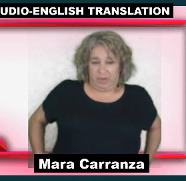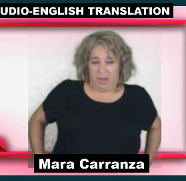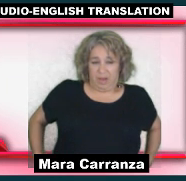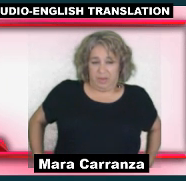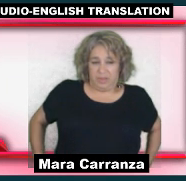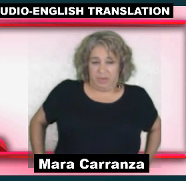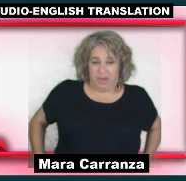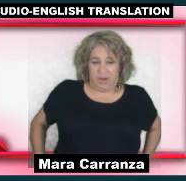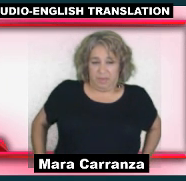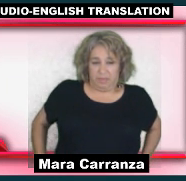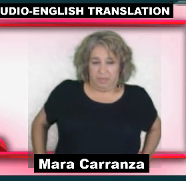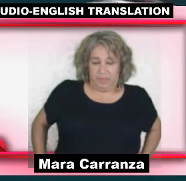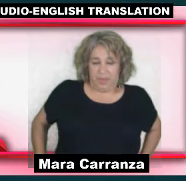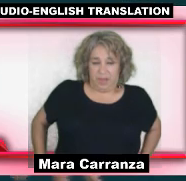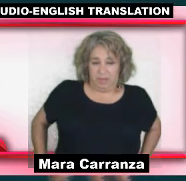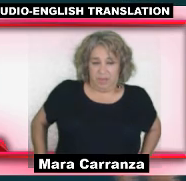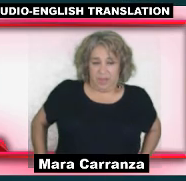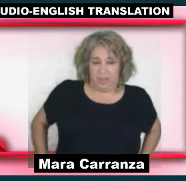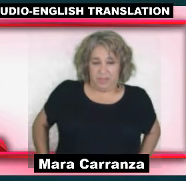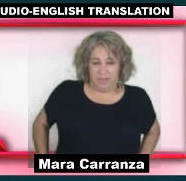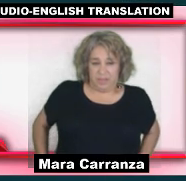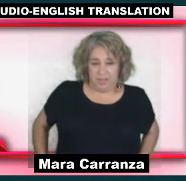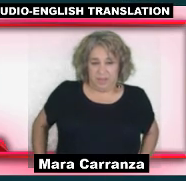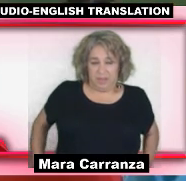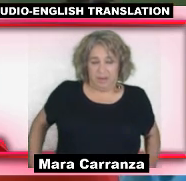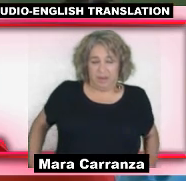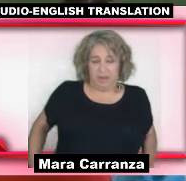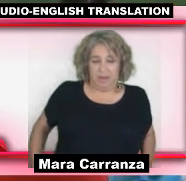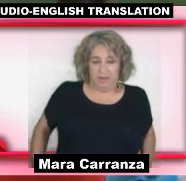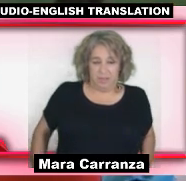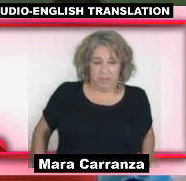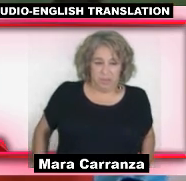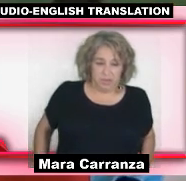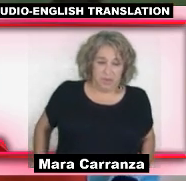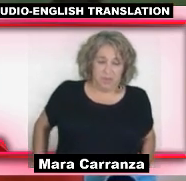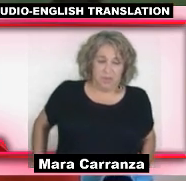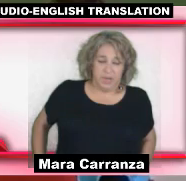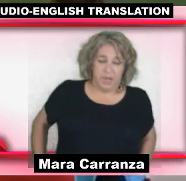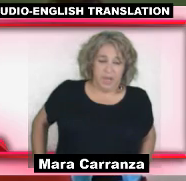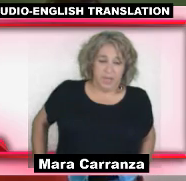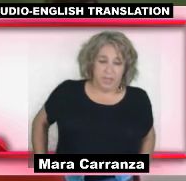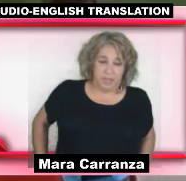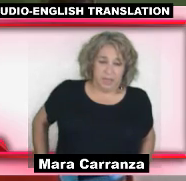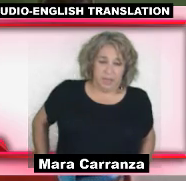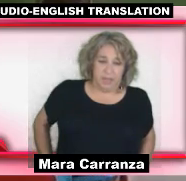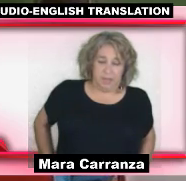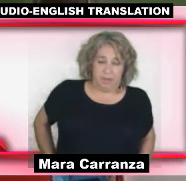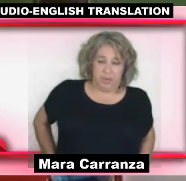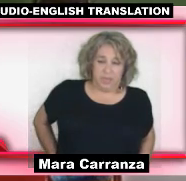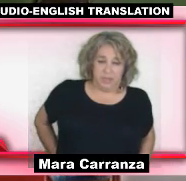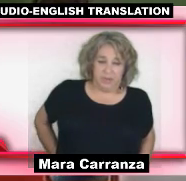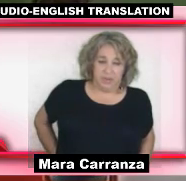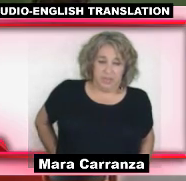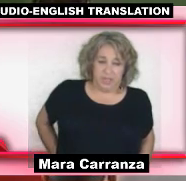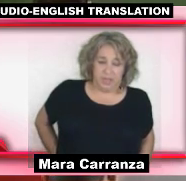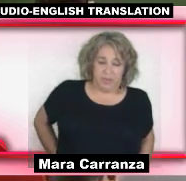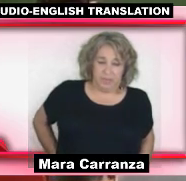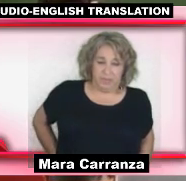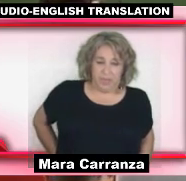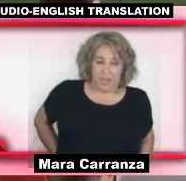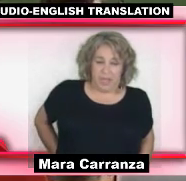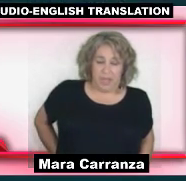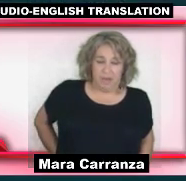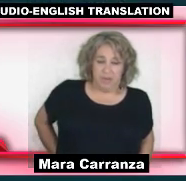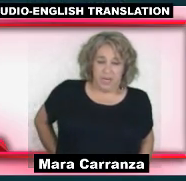aguacates. Avocados have gone de otros up. Other things that are pero no aumentado. But not los the price of energy. Todos los